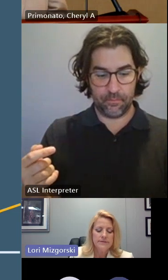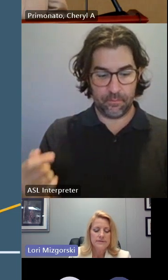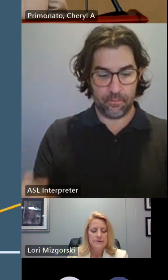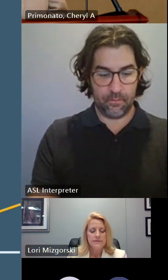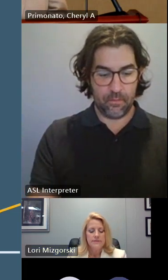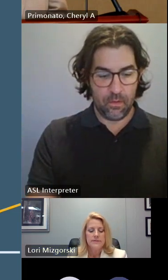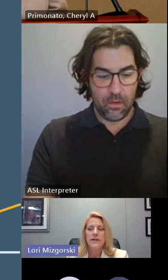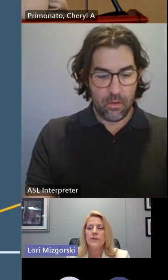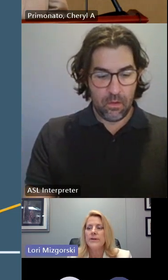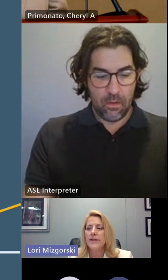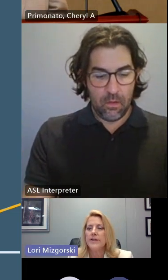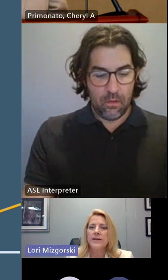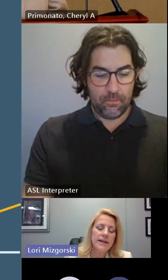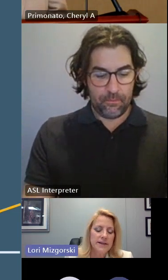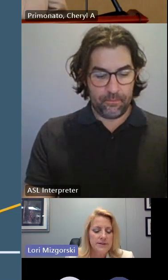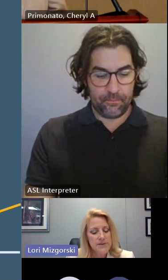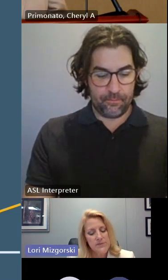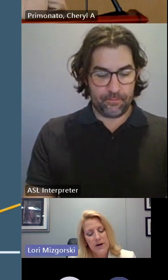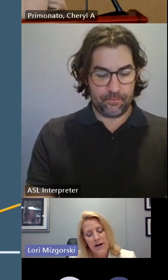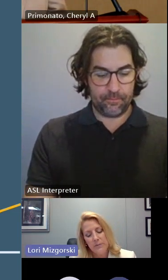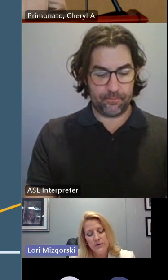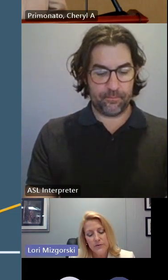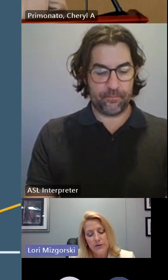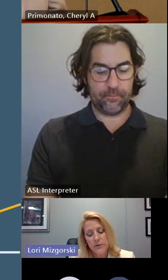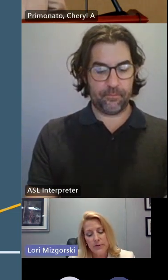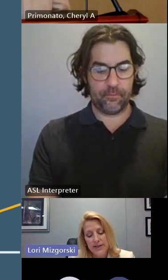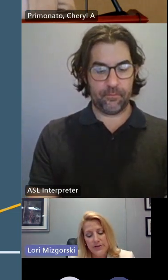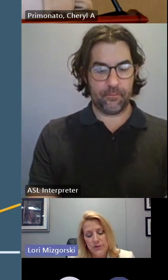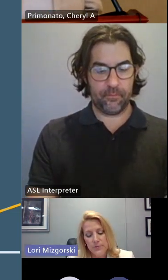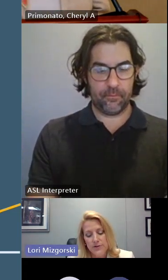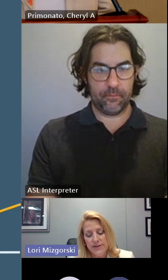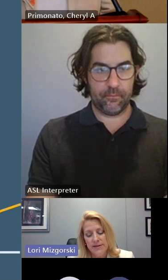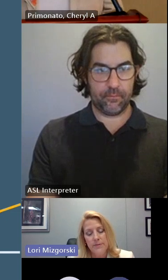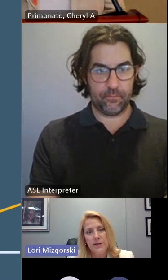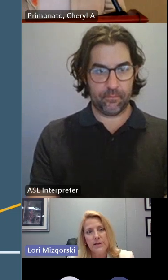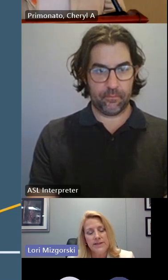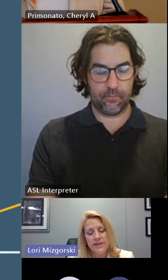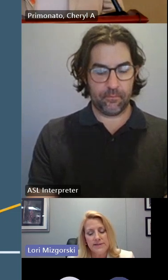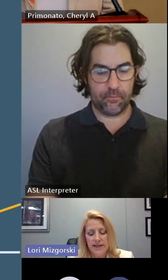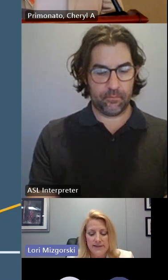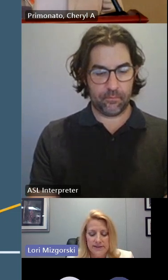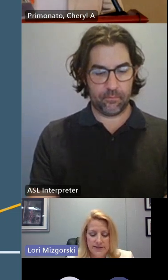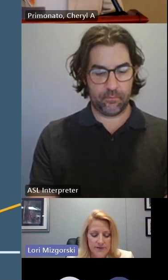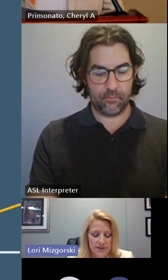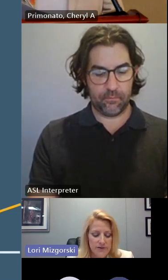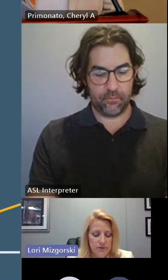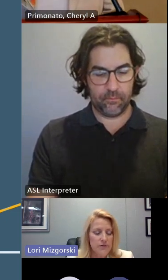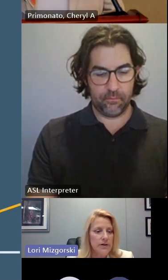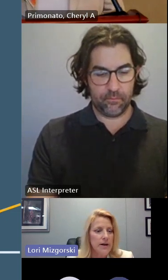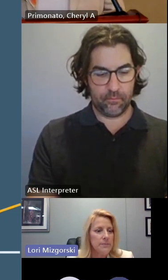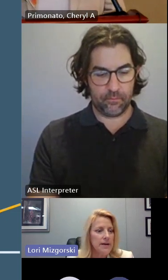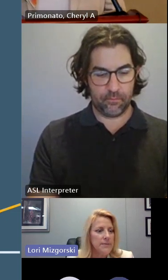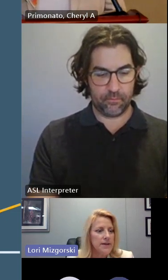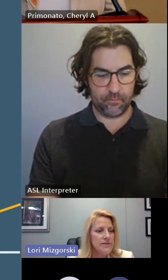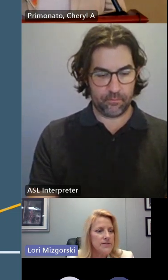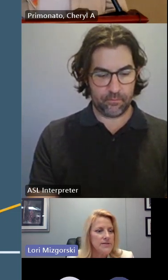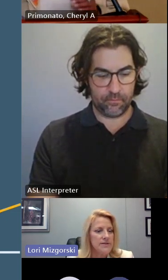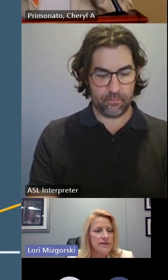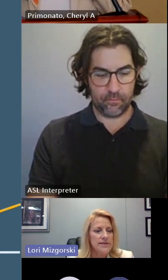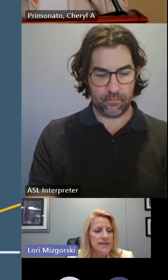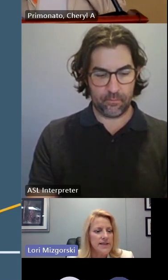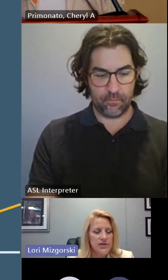carries. Okay, Ms. Brown, would you like to present the PRT's tentative schedule for